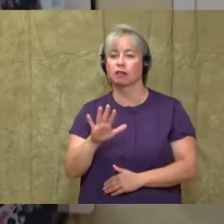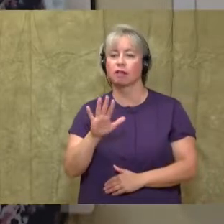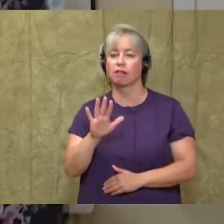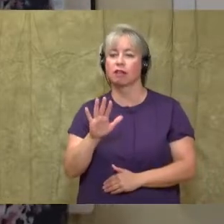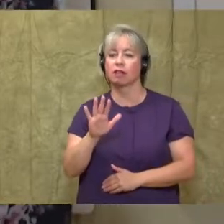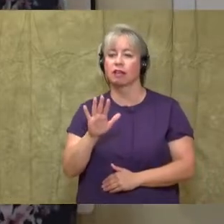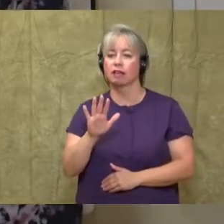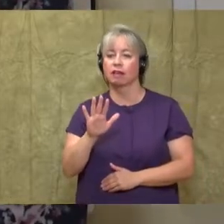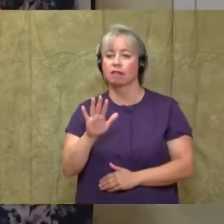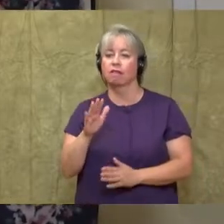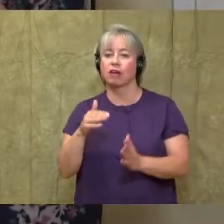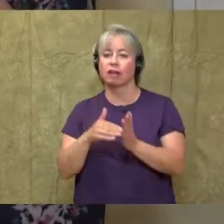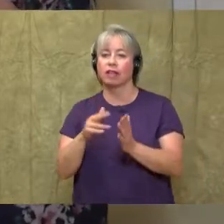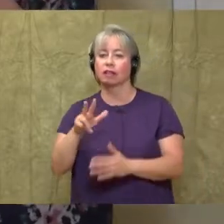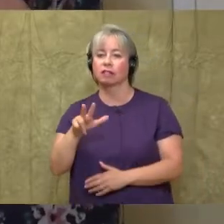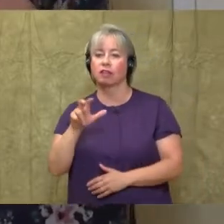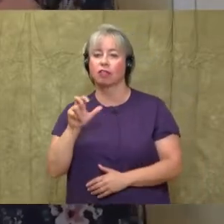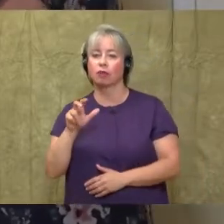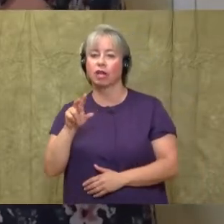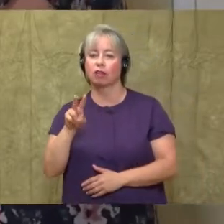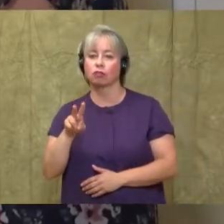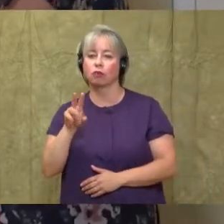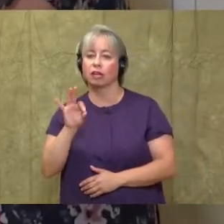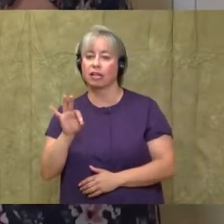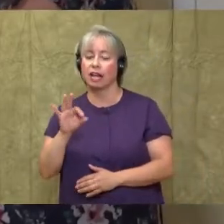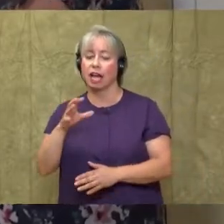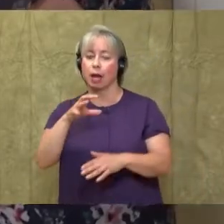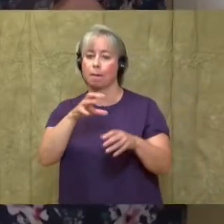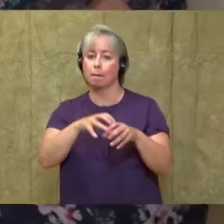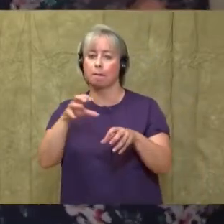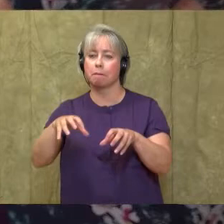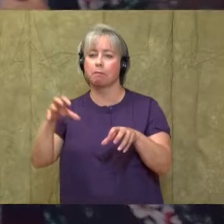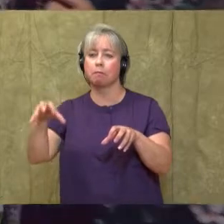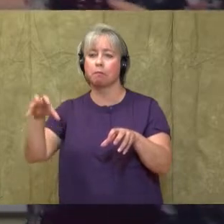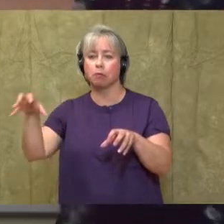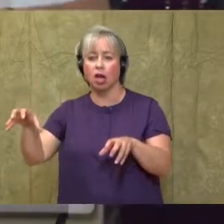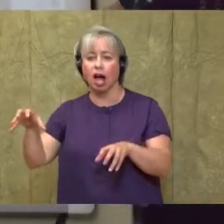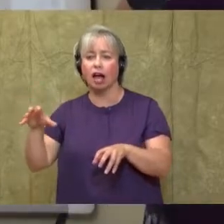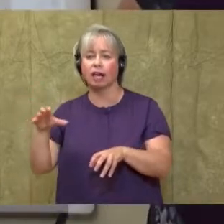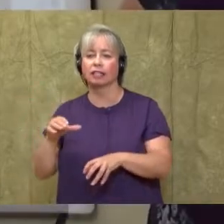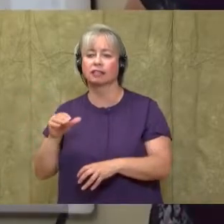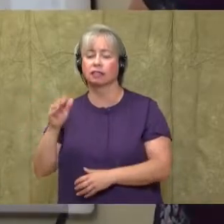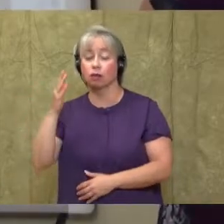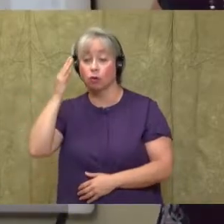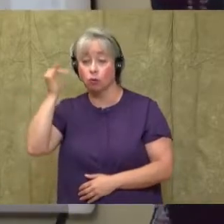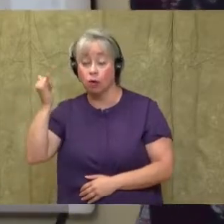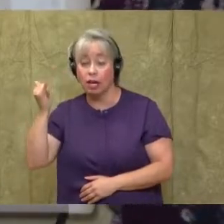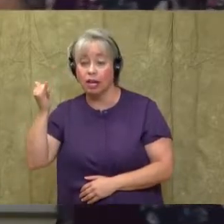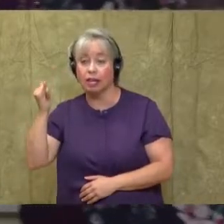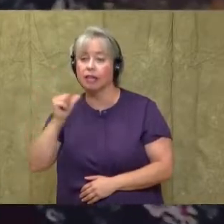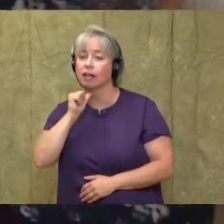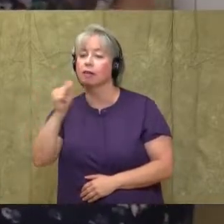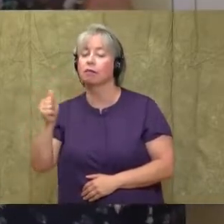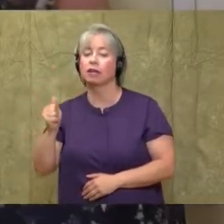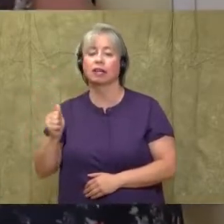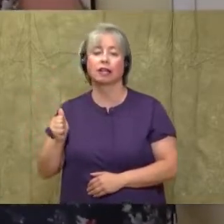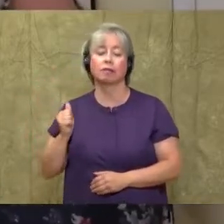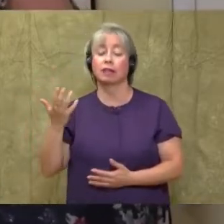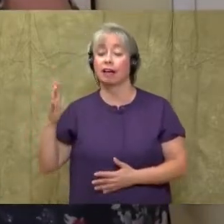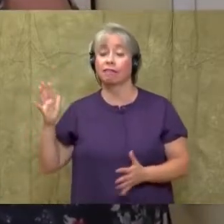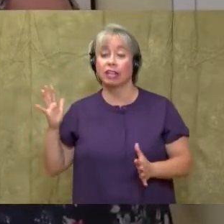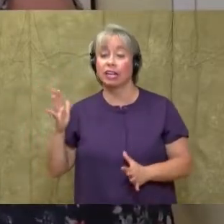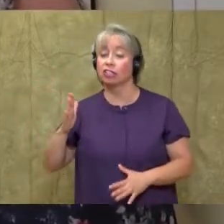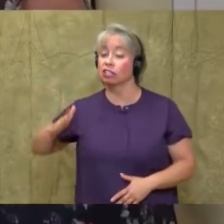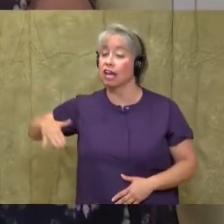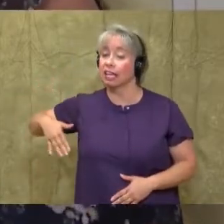5,329 blocks. I'm not finished because I need to get the square root of that. Not c squared, but